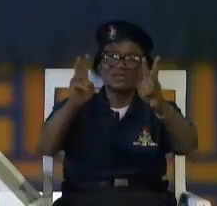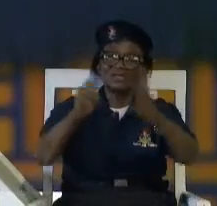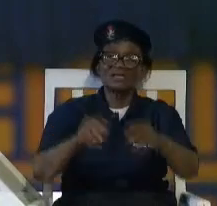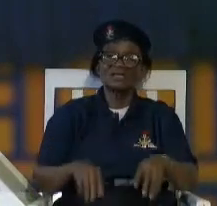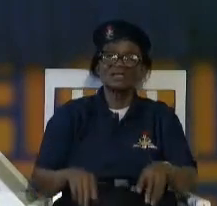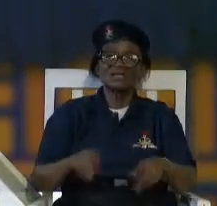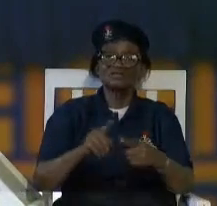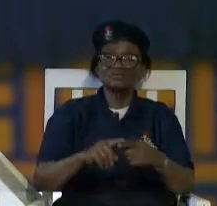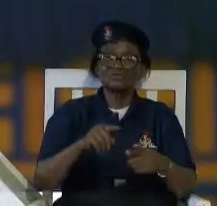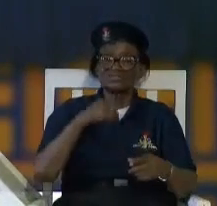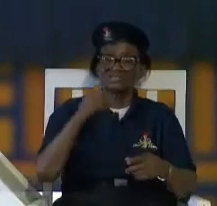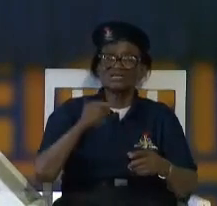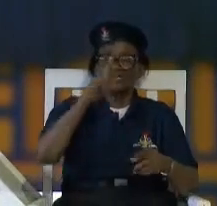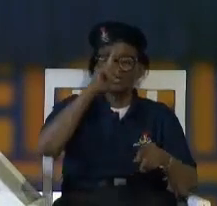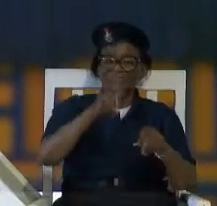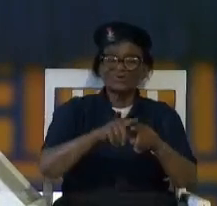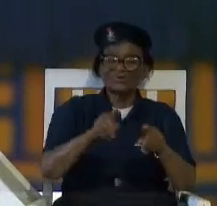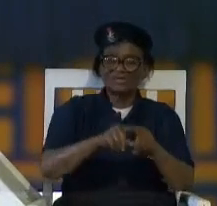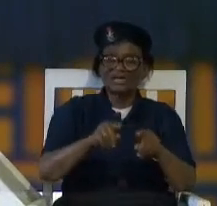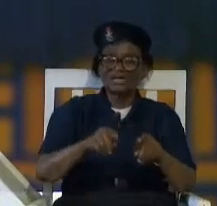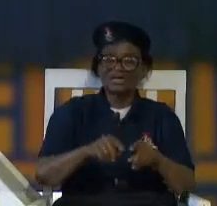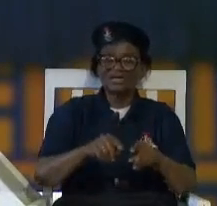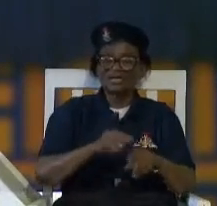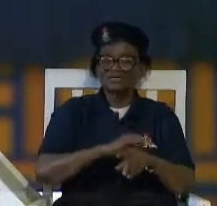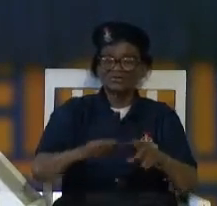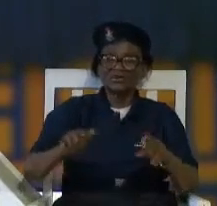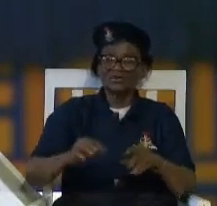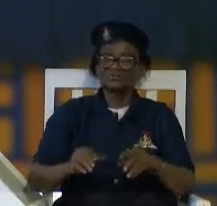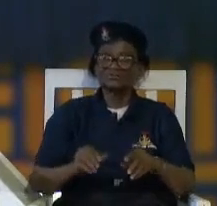to say, brother, don't relax.